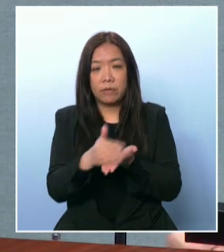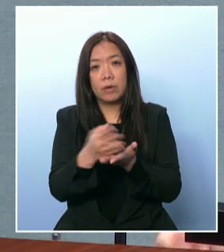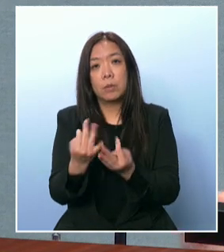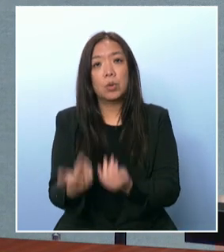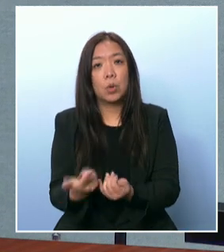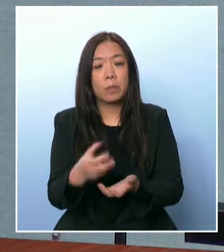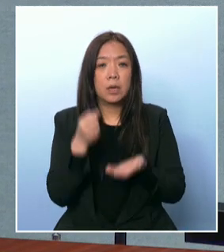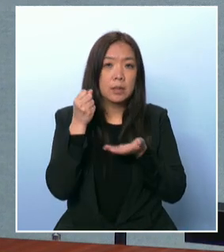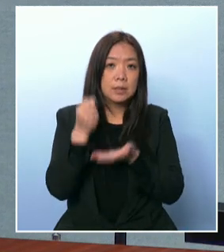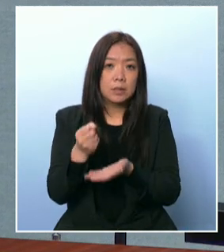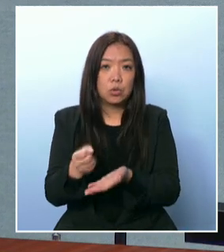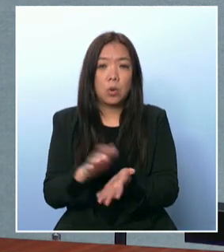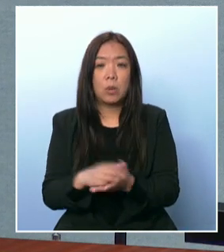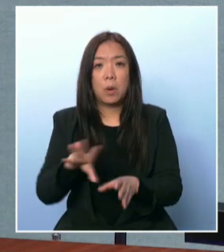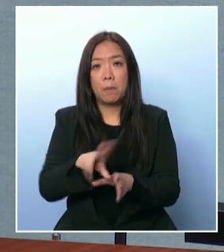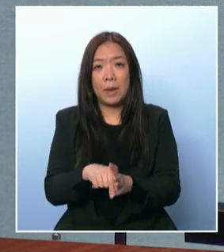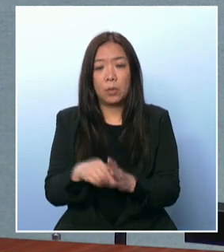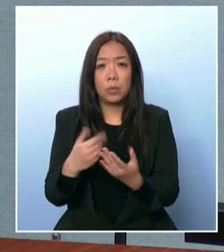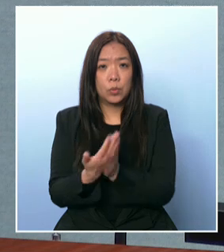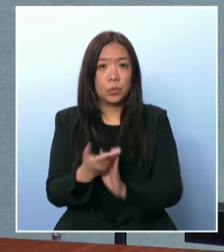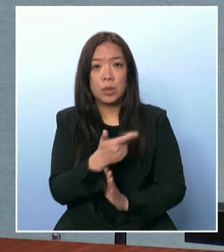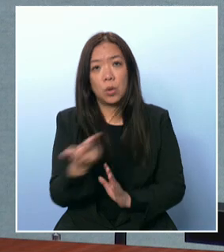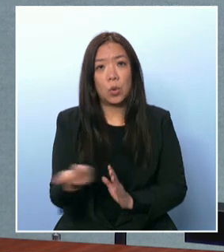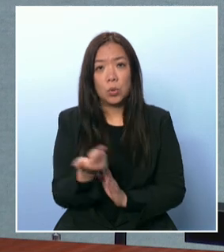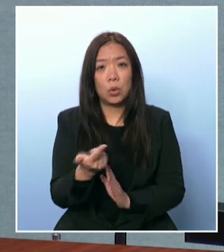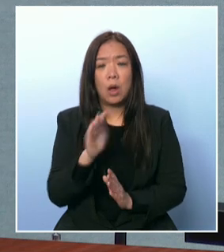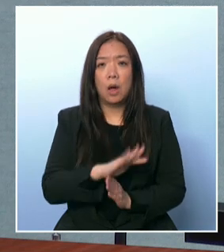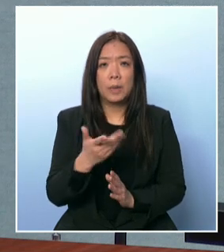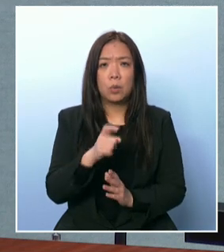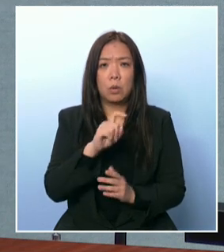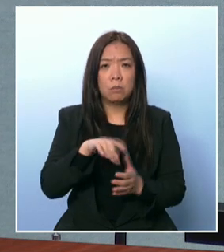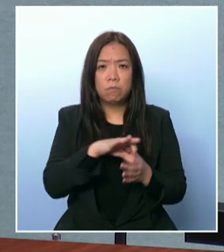is meager in relation to its scope of service.